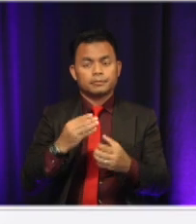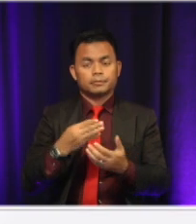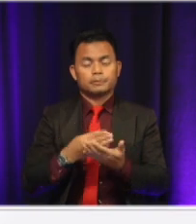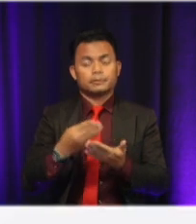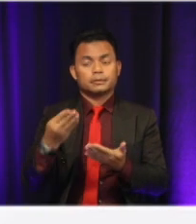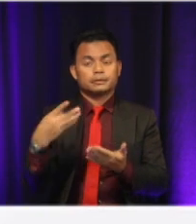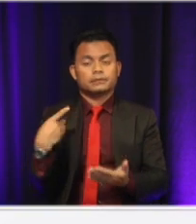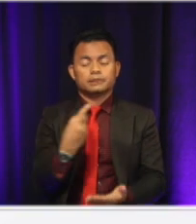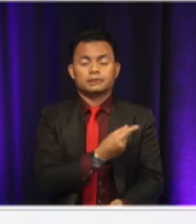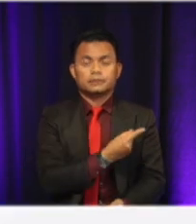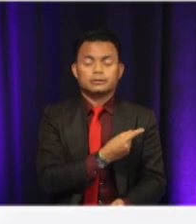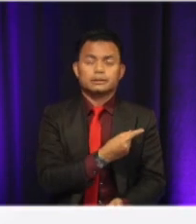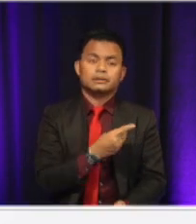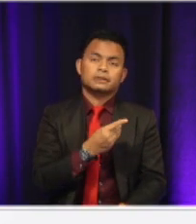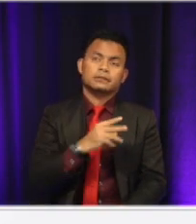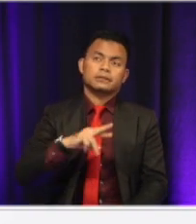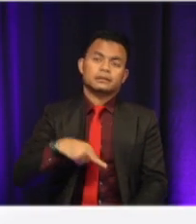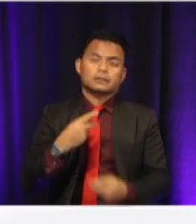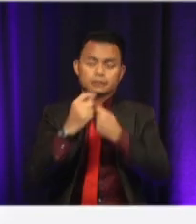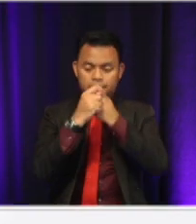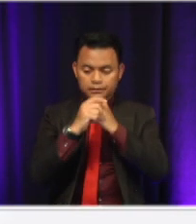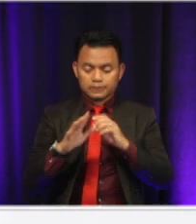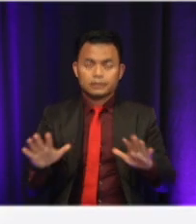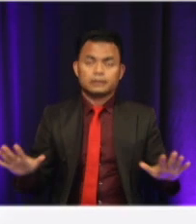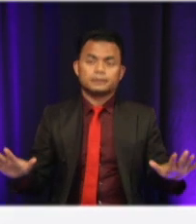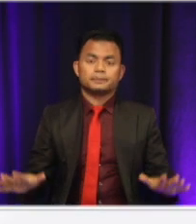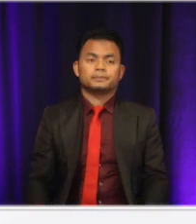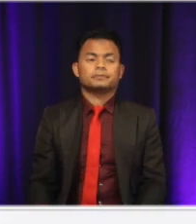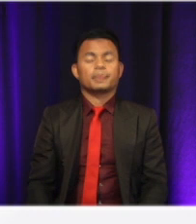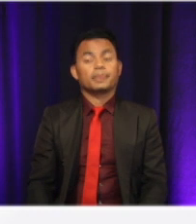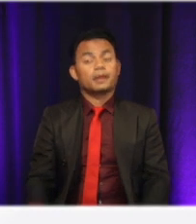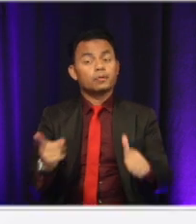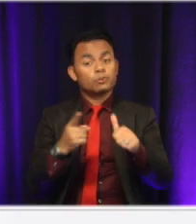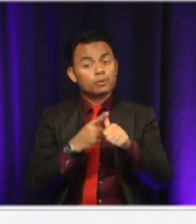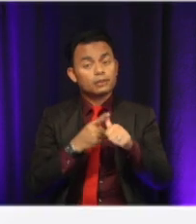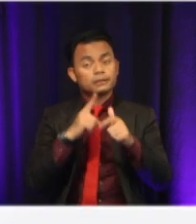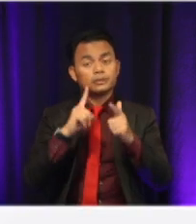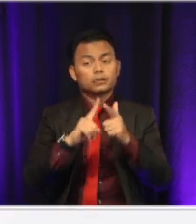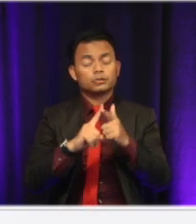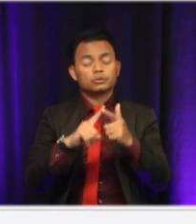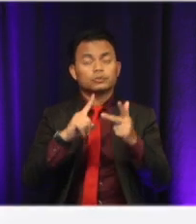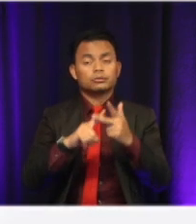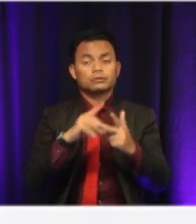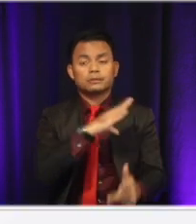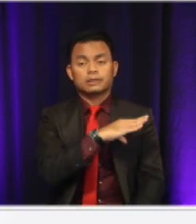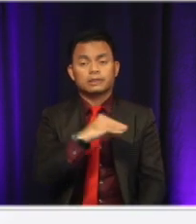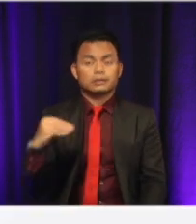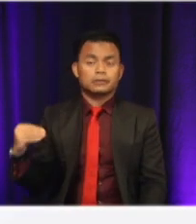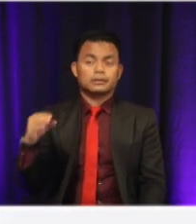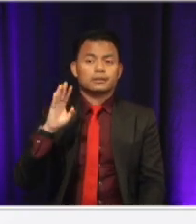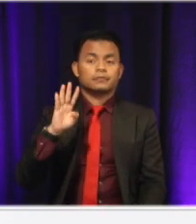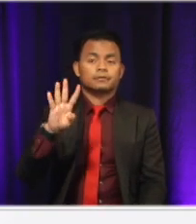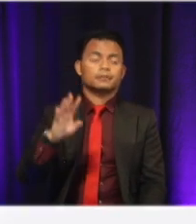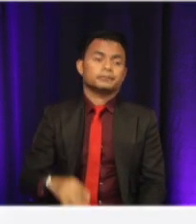I have stated there, number 1, 2, 3, and 4. I have put there, when